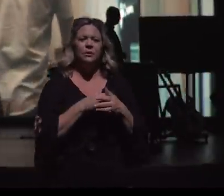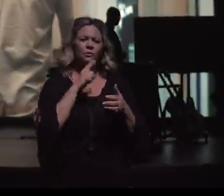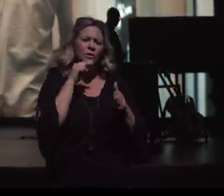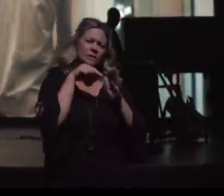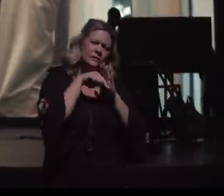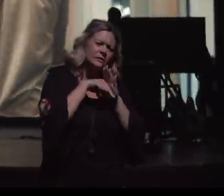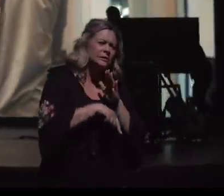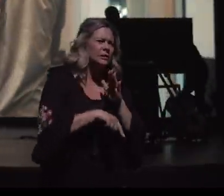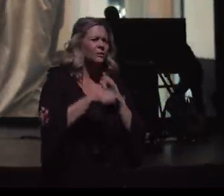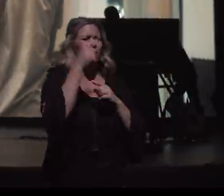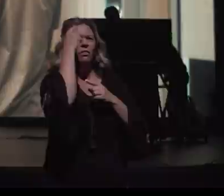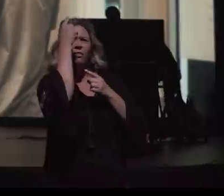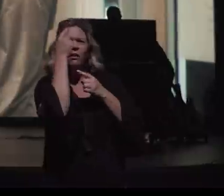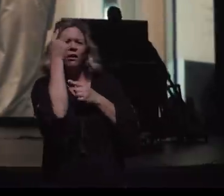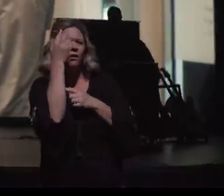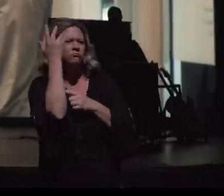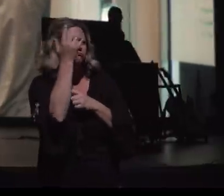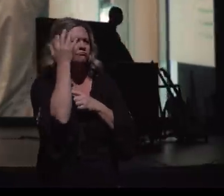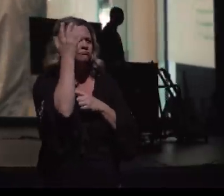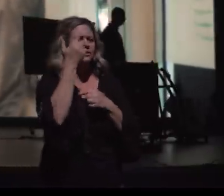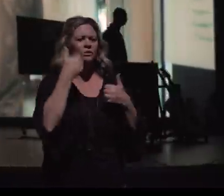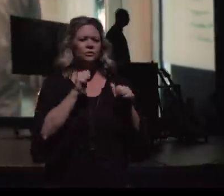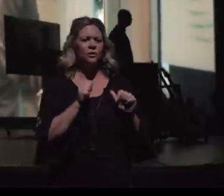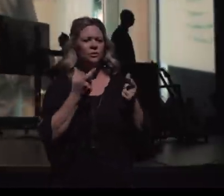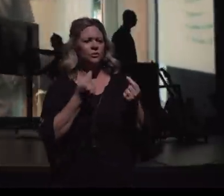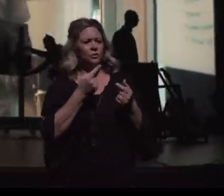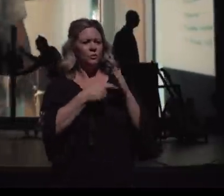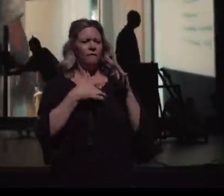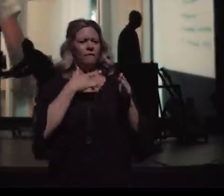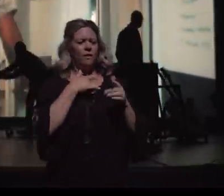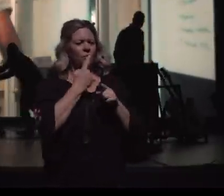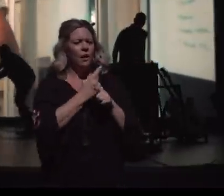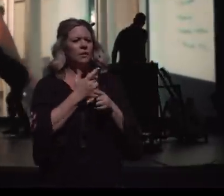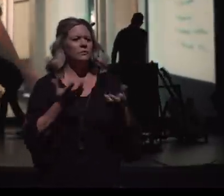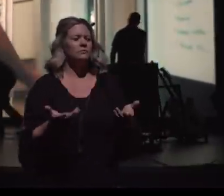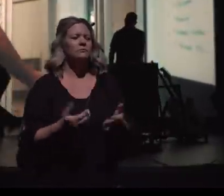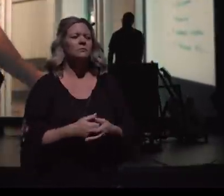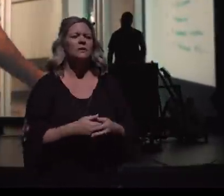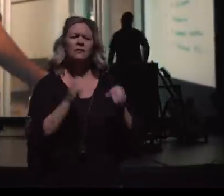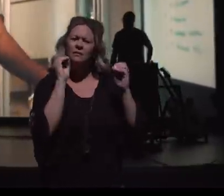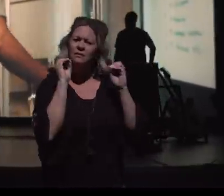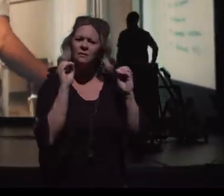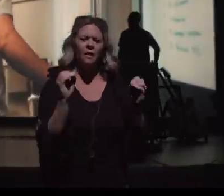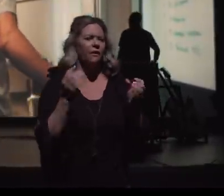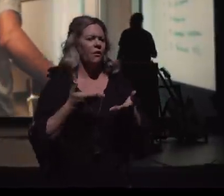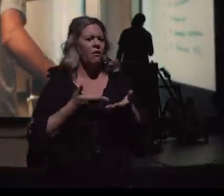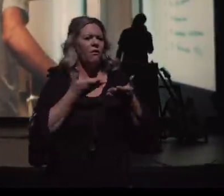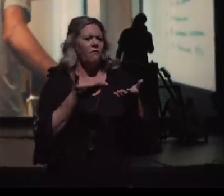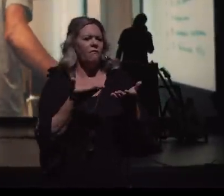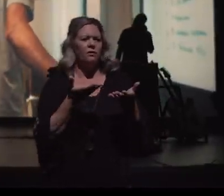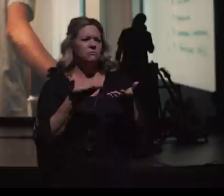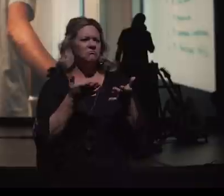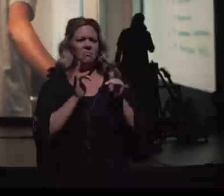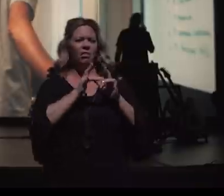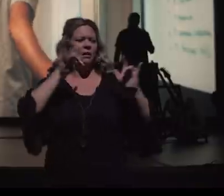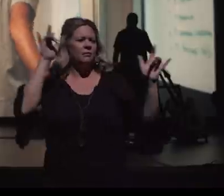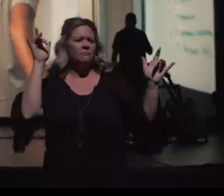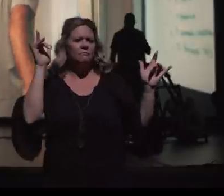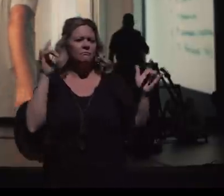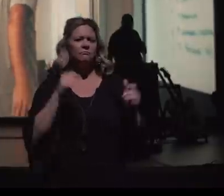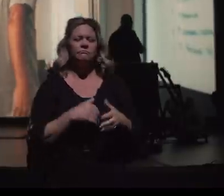deep, thought hard, tried to do what just felt right, but nothing ever offered much of any light.